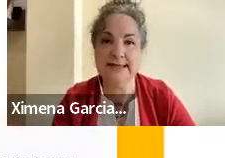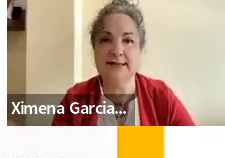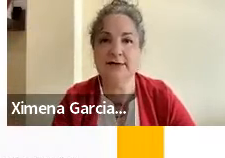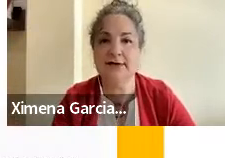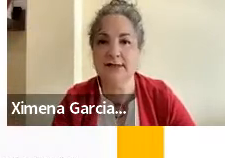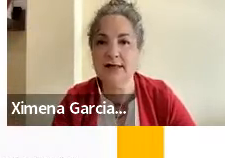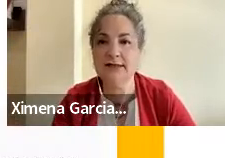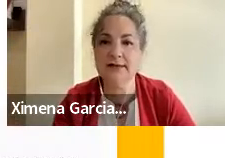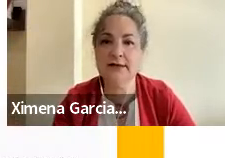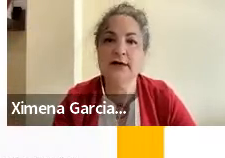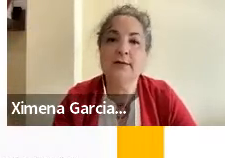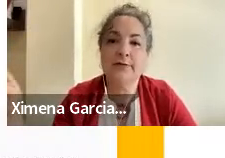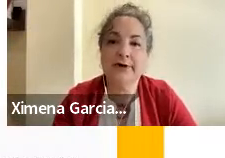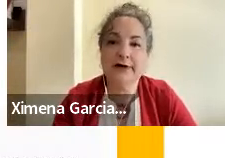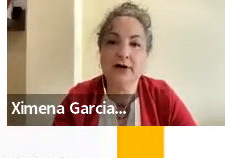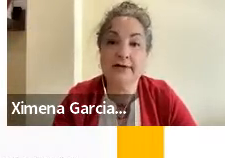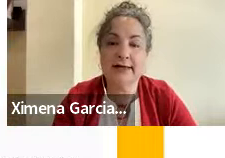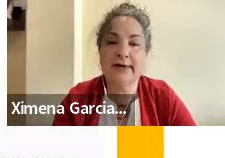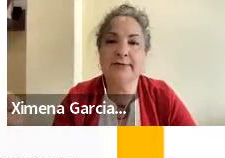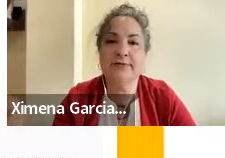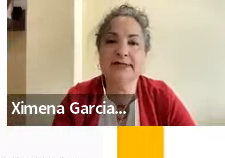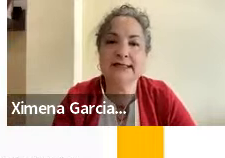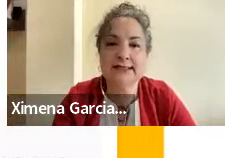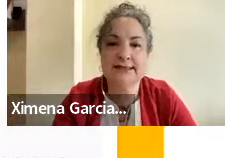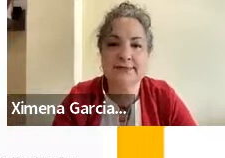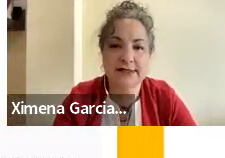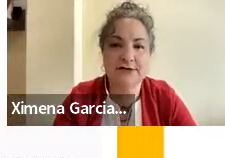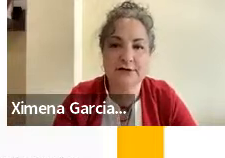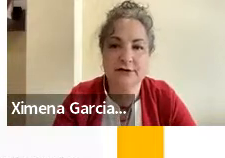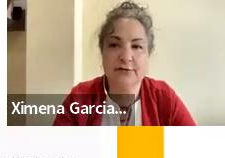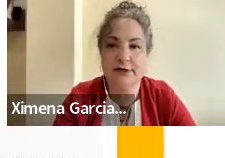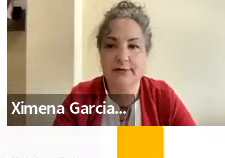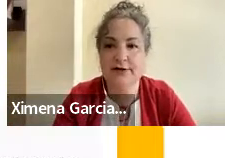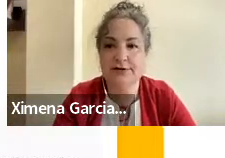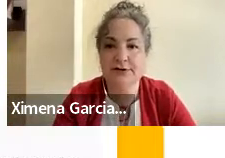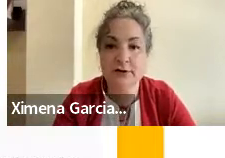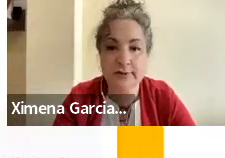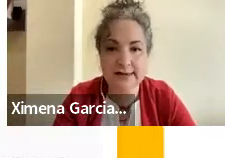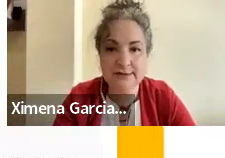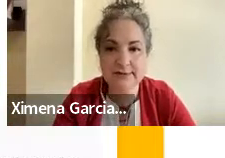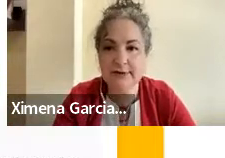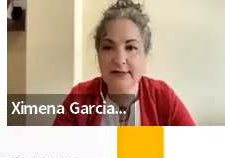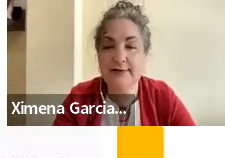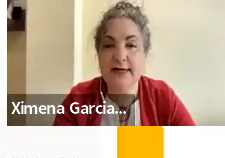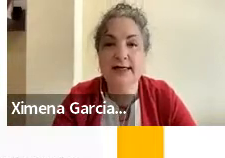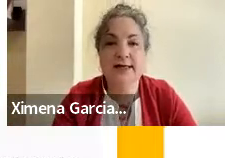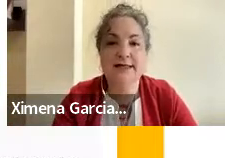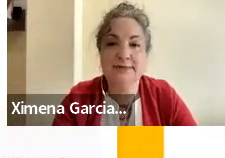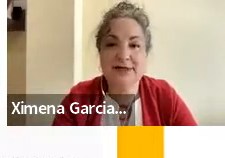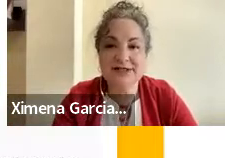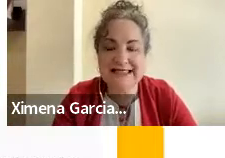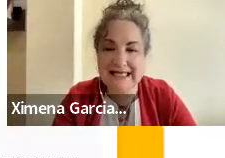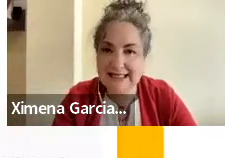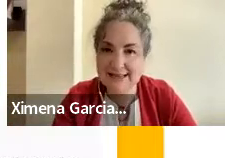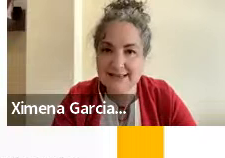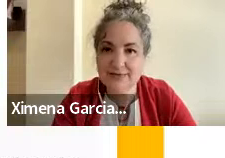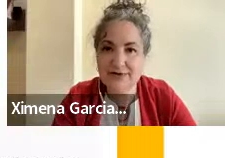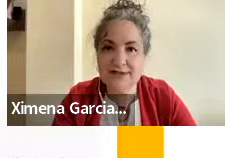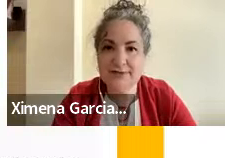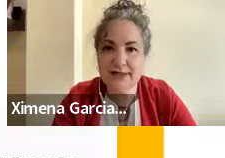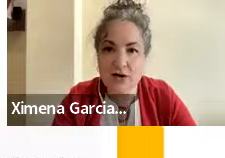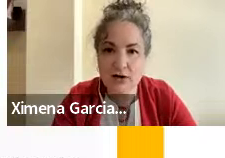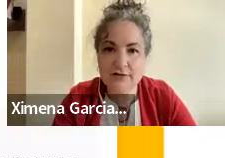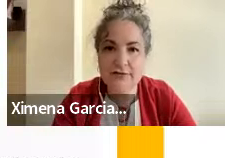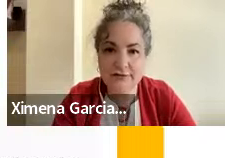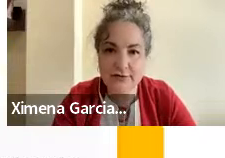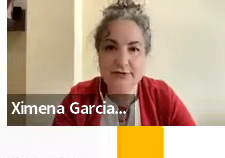the means to go to the doctor. But bearing all that in mind, please make sure your community partners know about this program, especially in Kansas, where